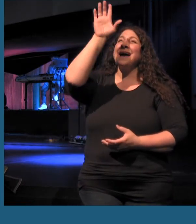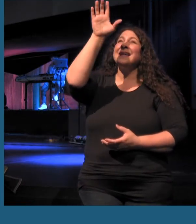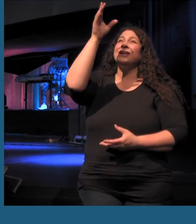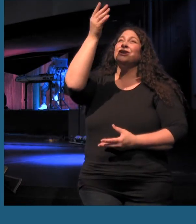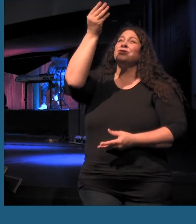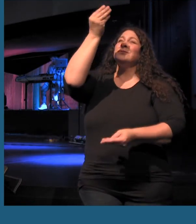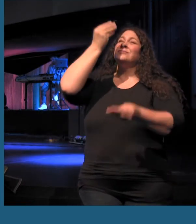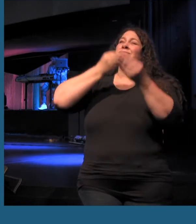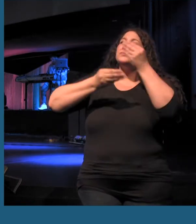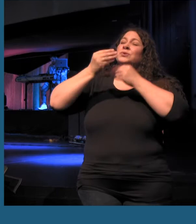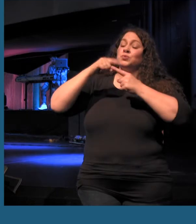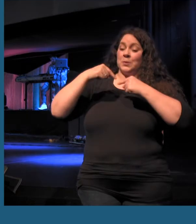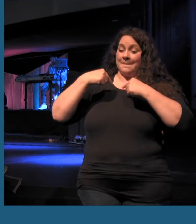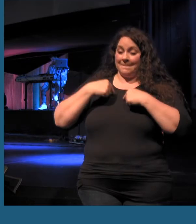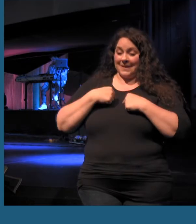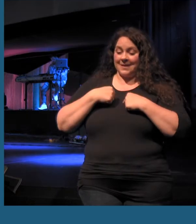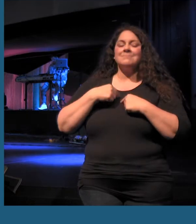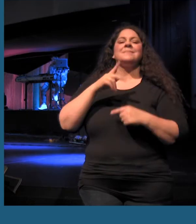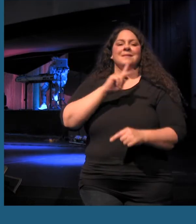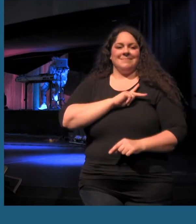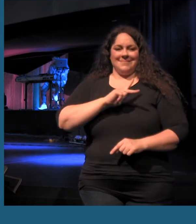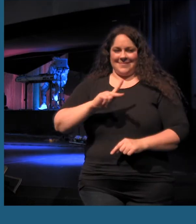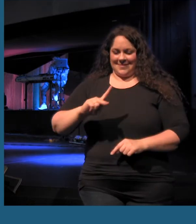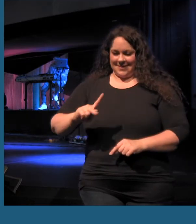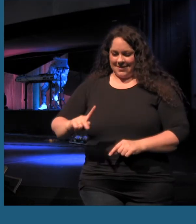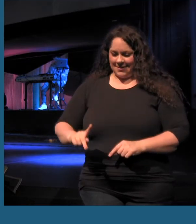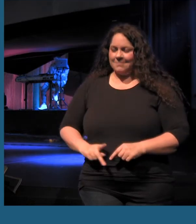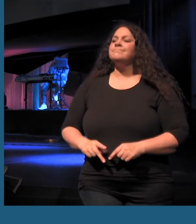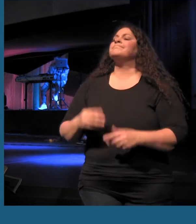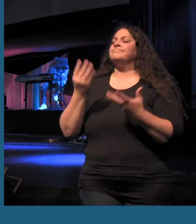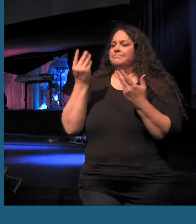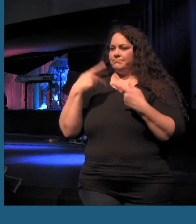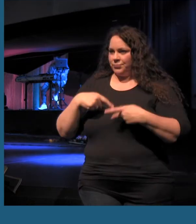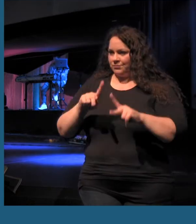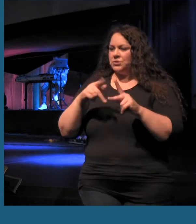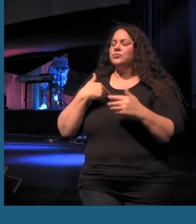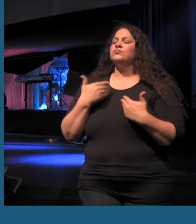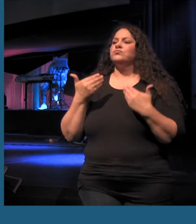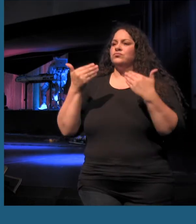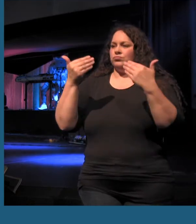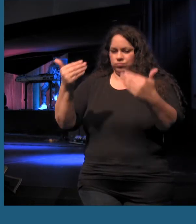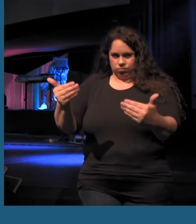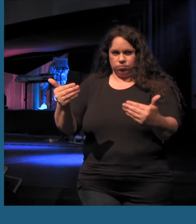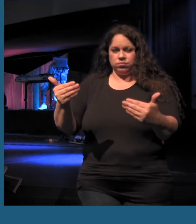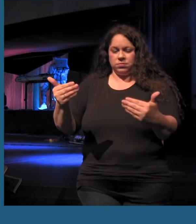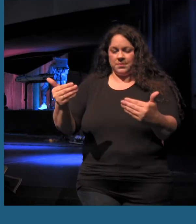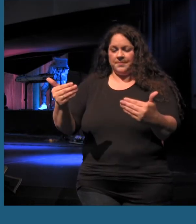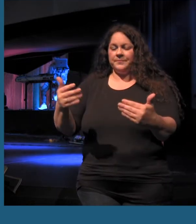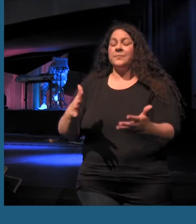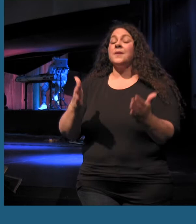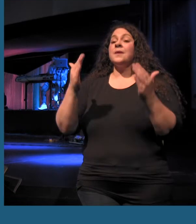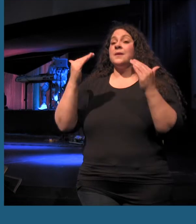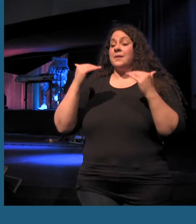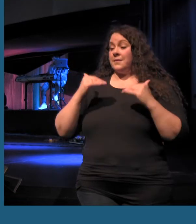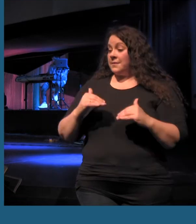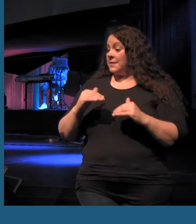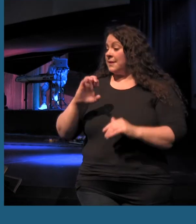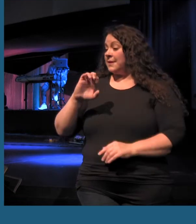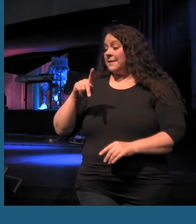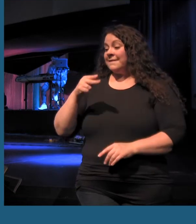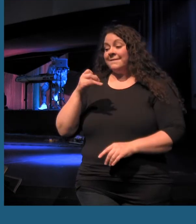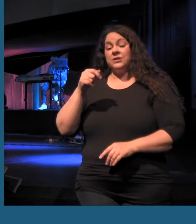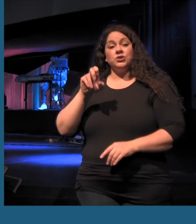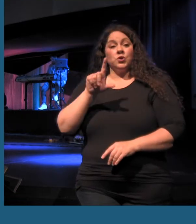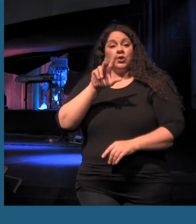the king granted my requests. Now, I want to jump to Ephesians chapter 3, verses 20